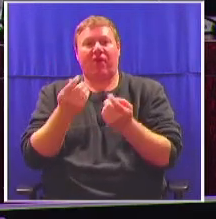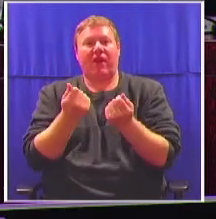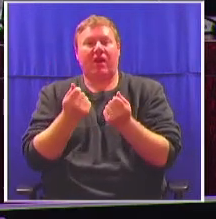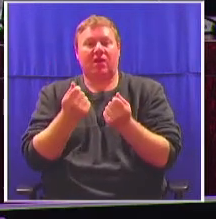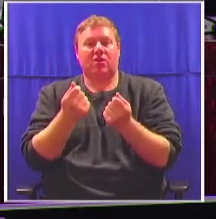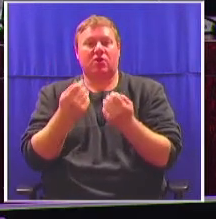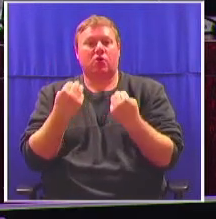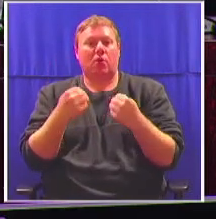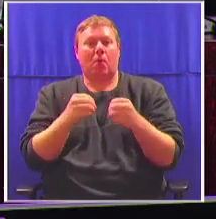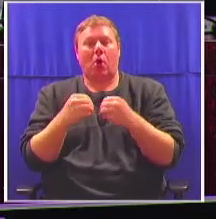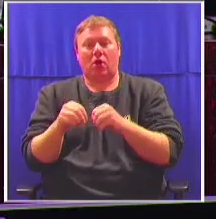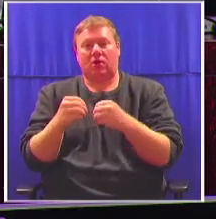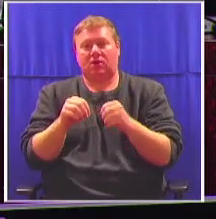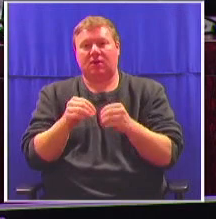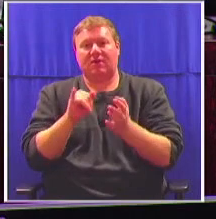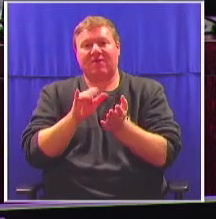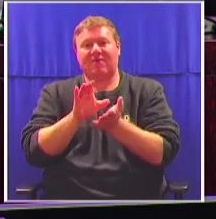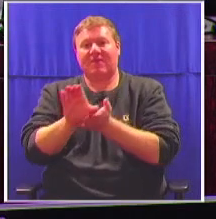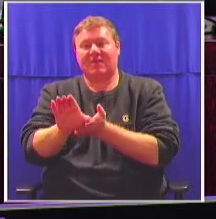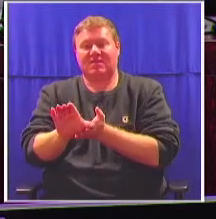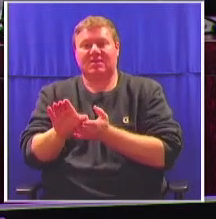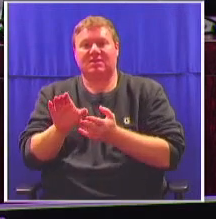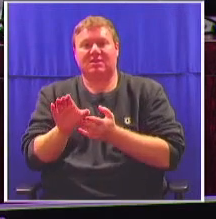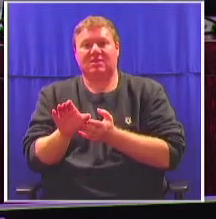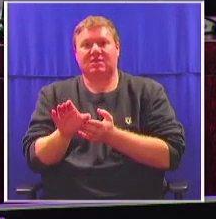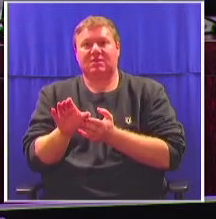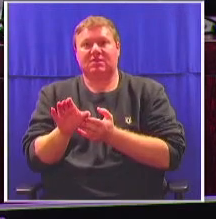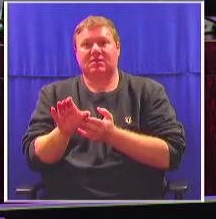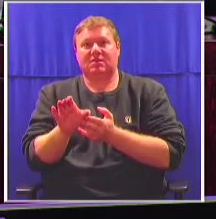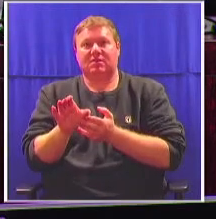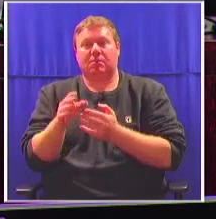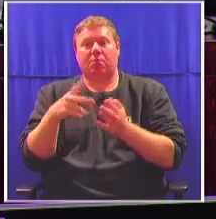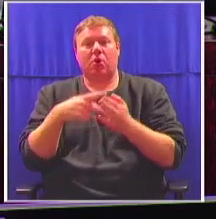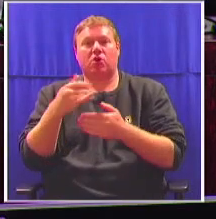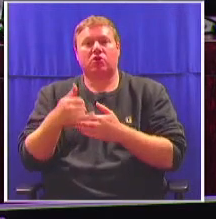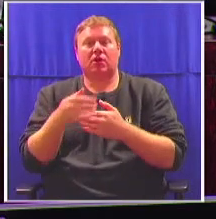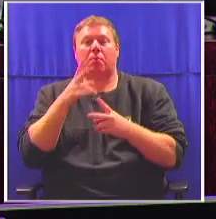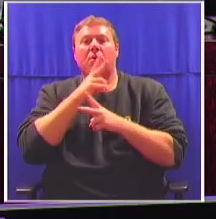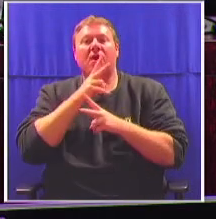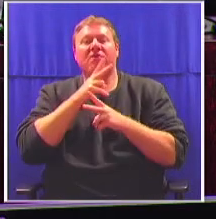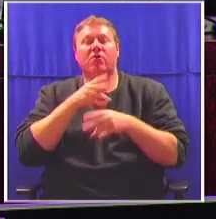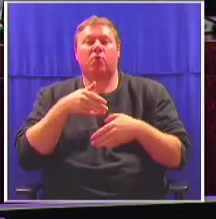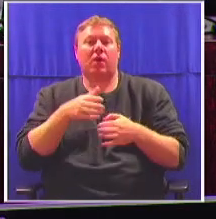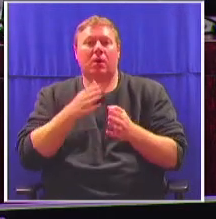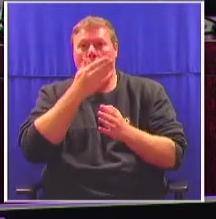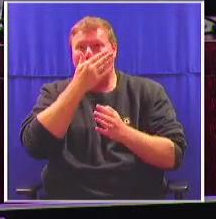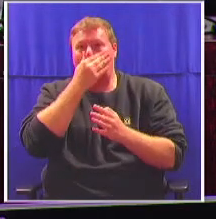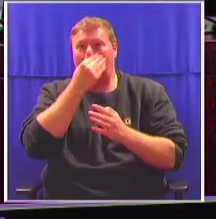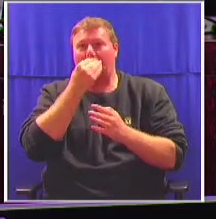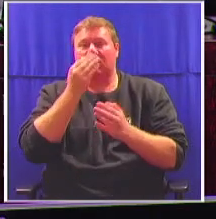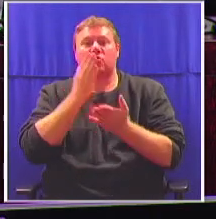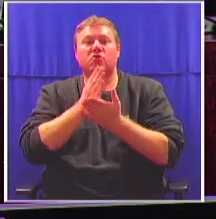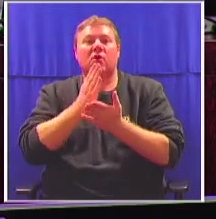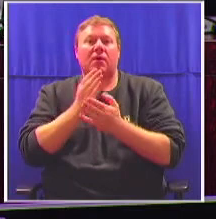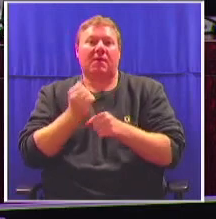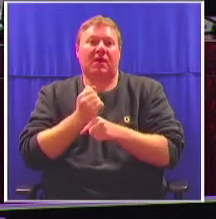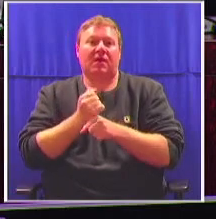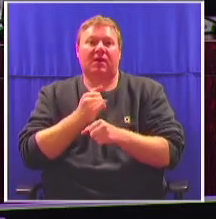enable investment in these projects by private sectors to ensure that these investments are